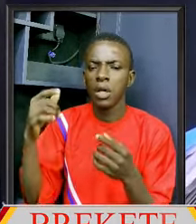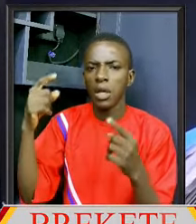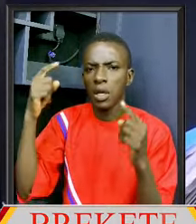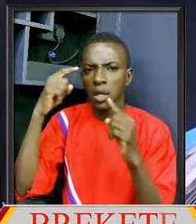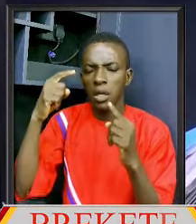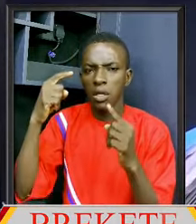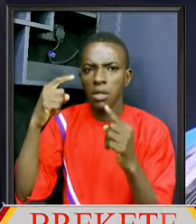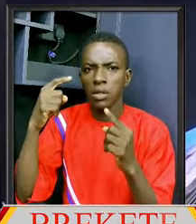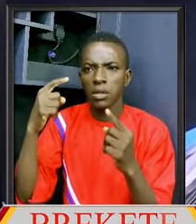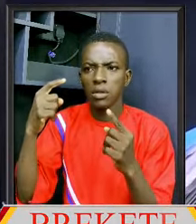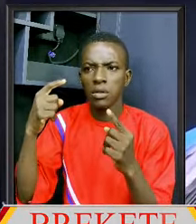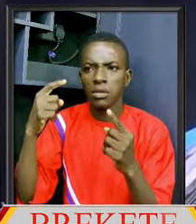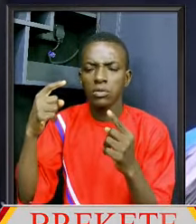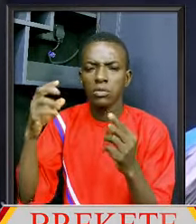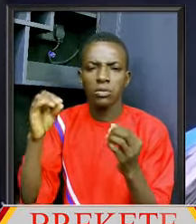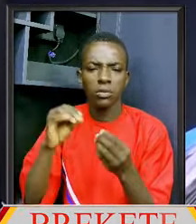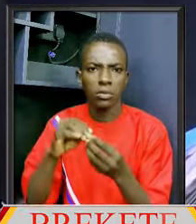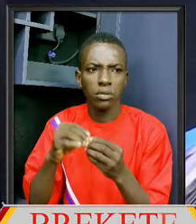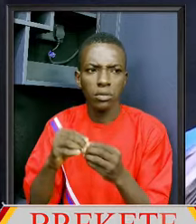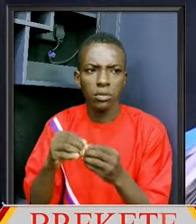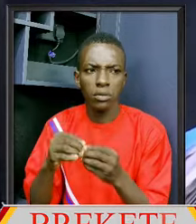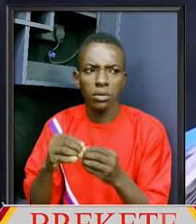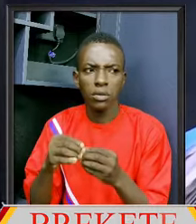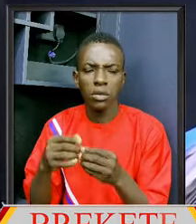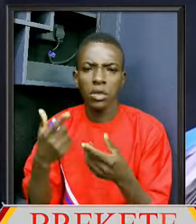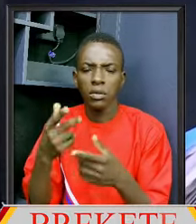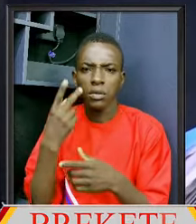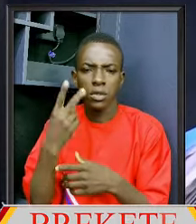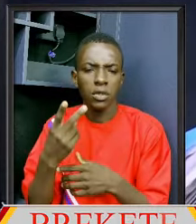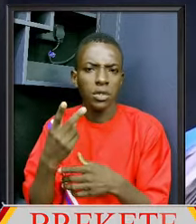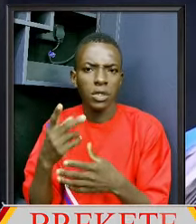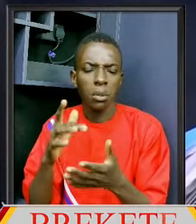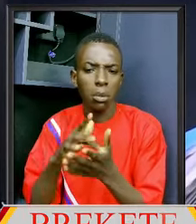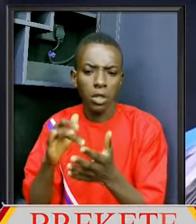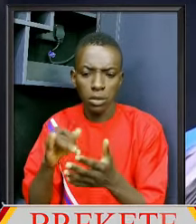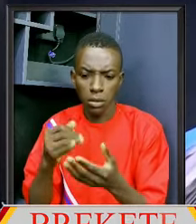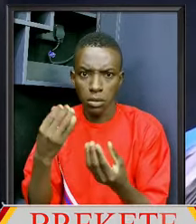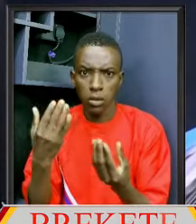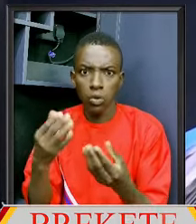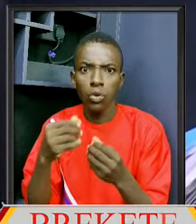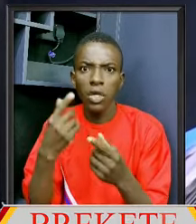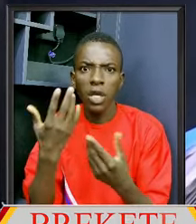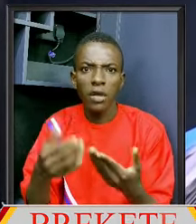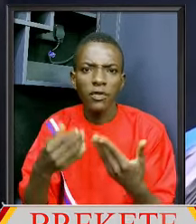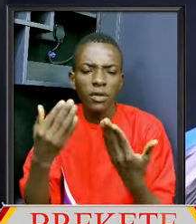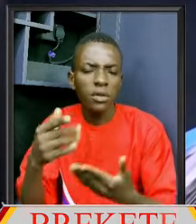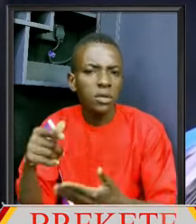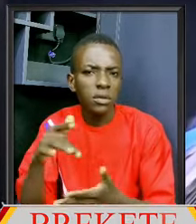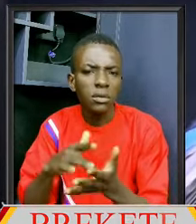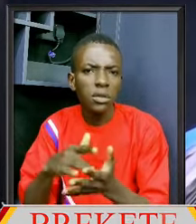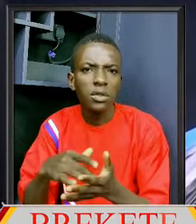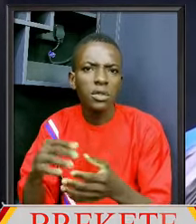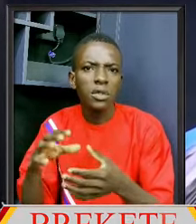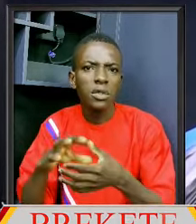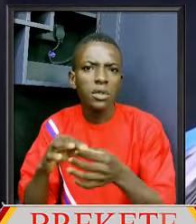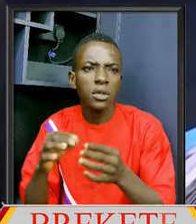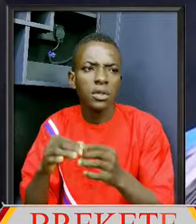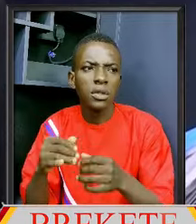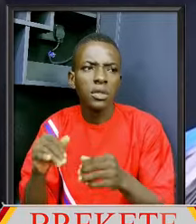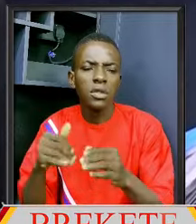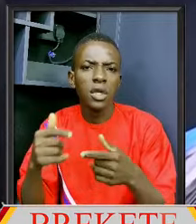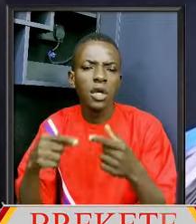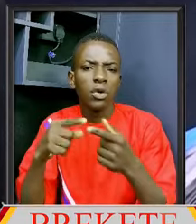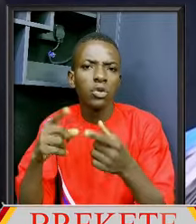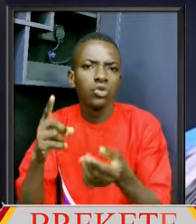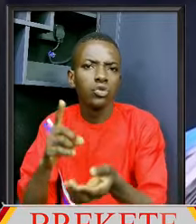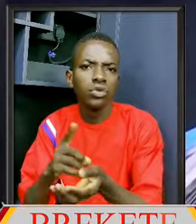But if I stop, the headache comes back. The doctor was like, let me see the medication you're taking. He was like, who gave you this? She started narrating. This is